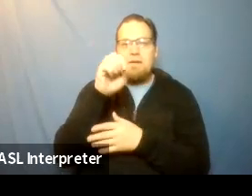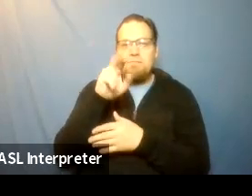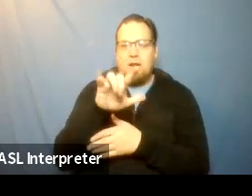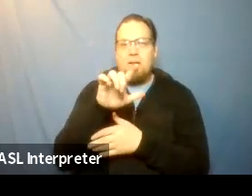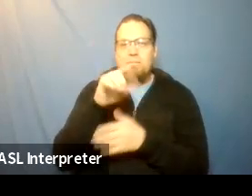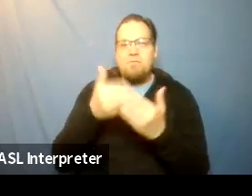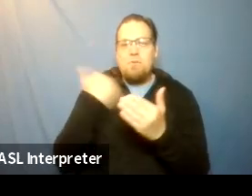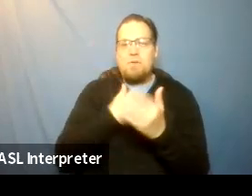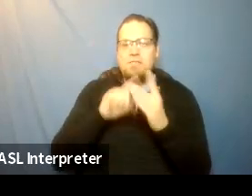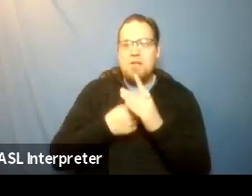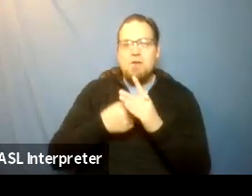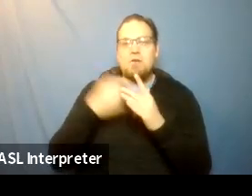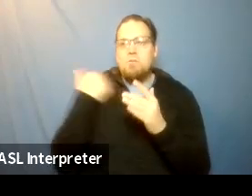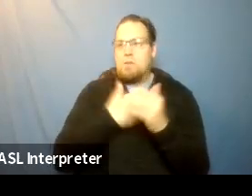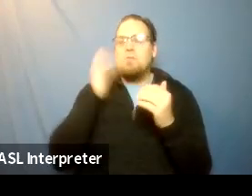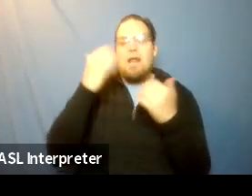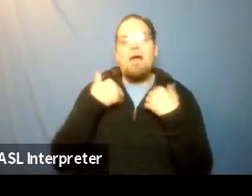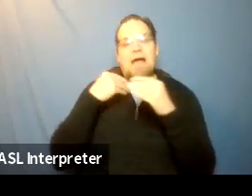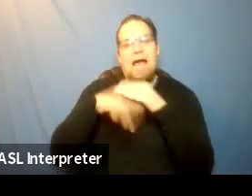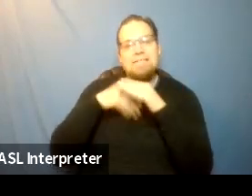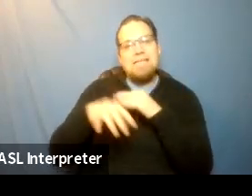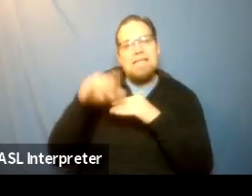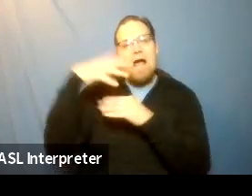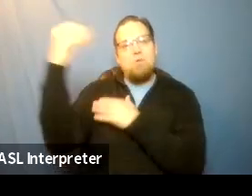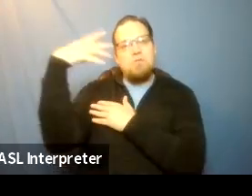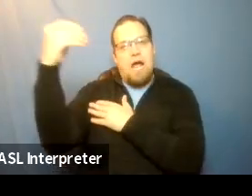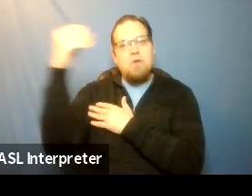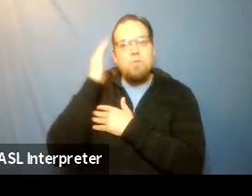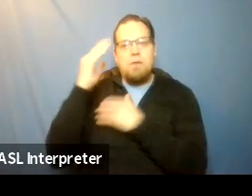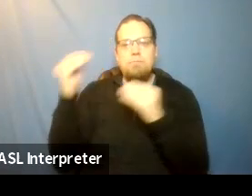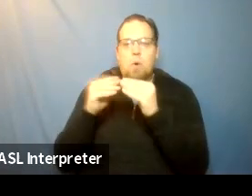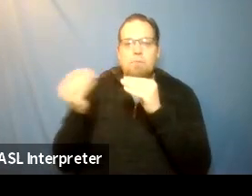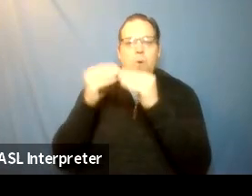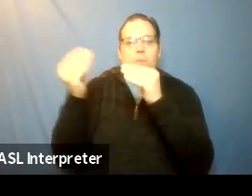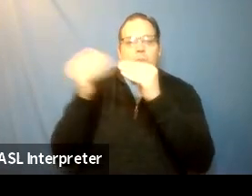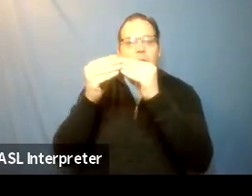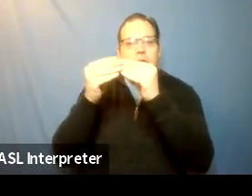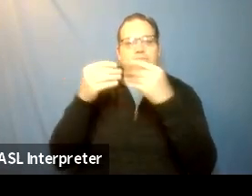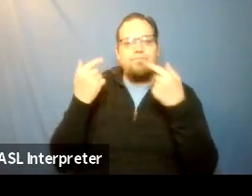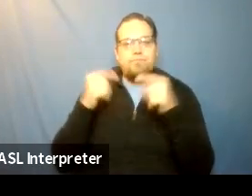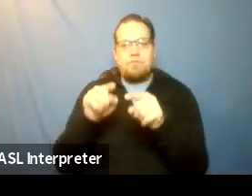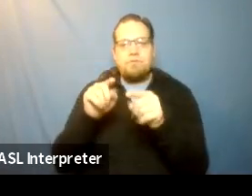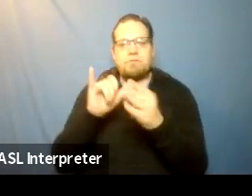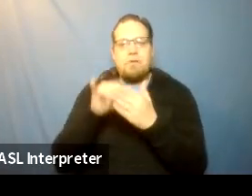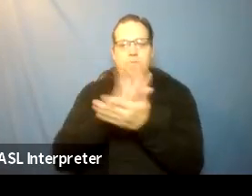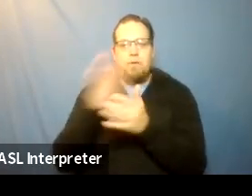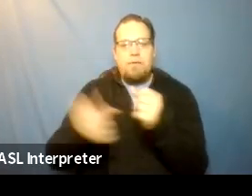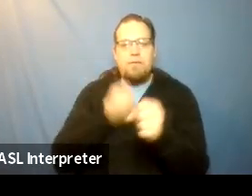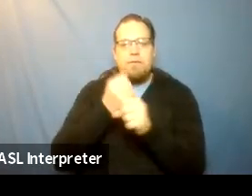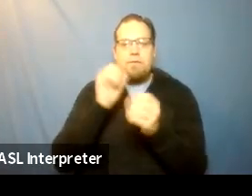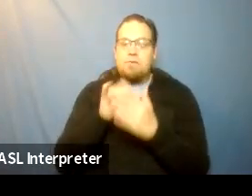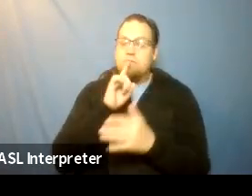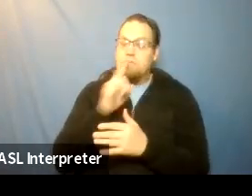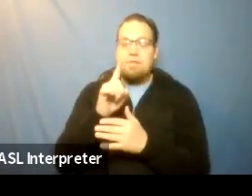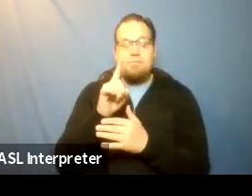And so even access to outside will also be available more and more as we go through the end of the school year, which is also